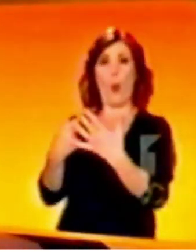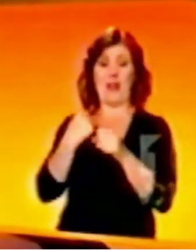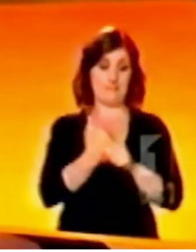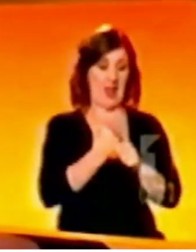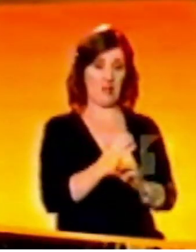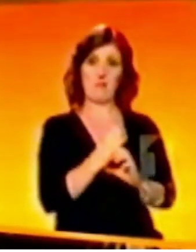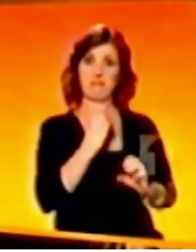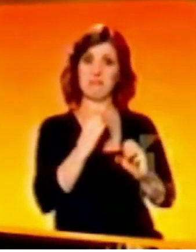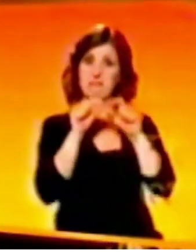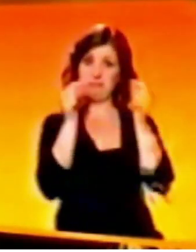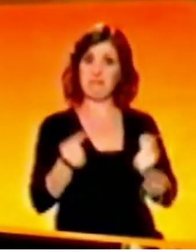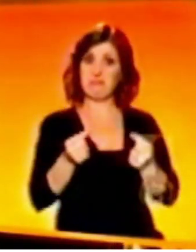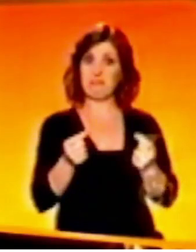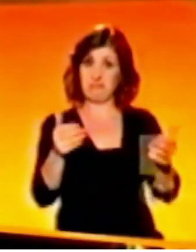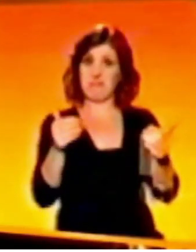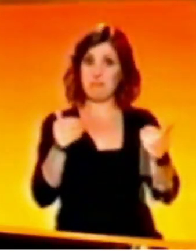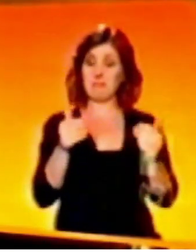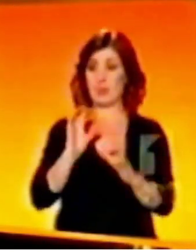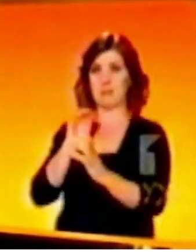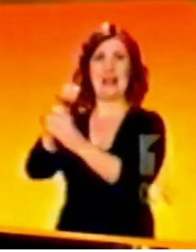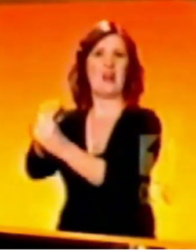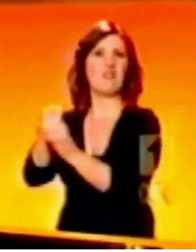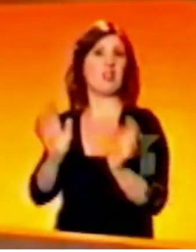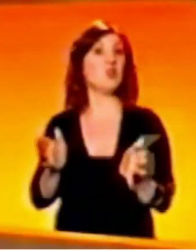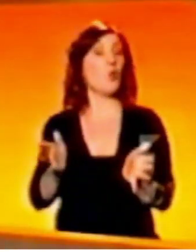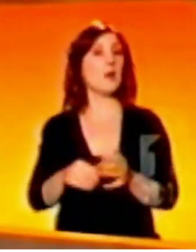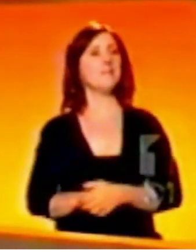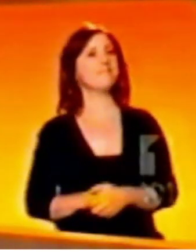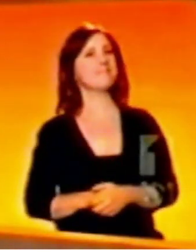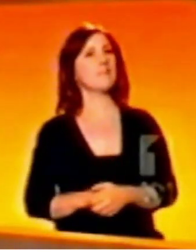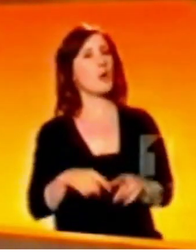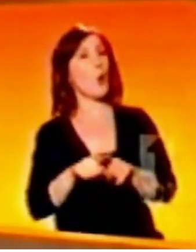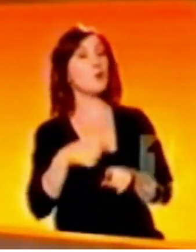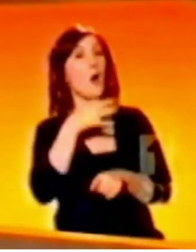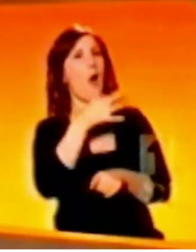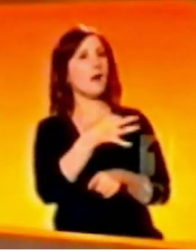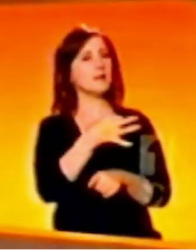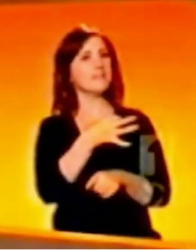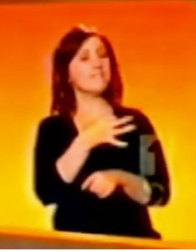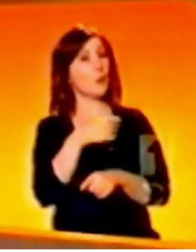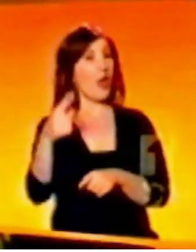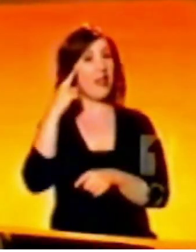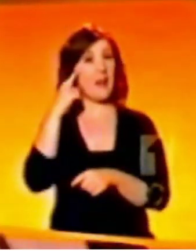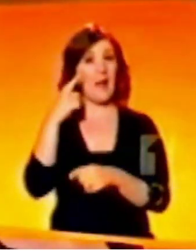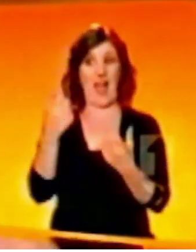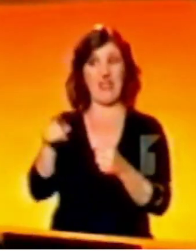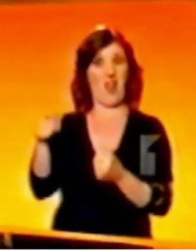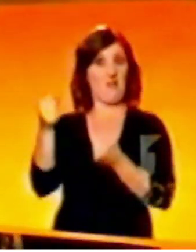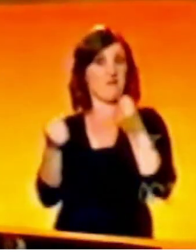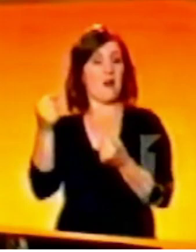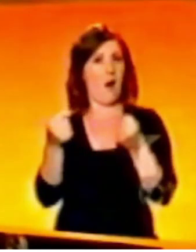just manufacture the steering column to suit. And do you find that it